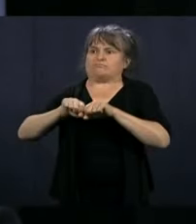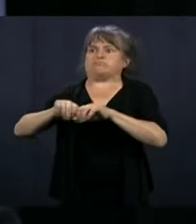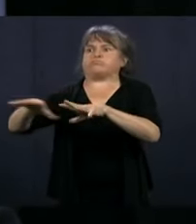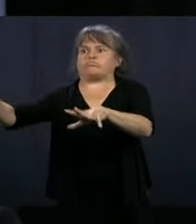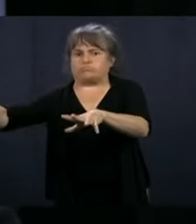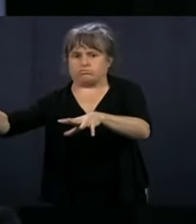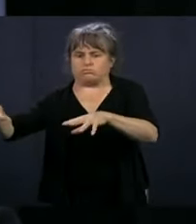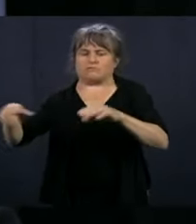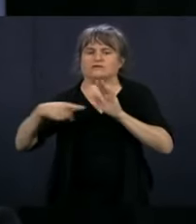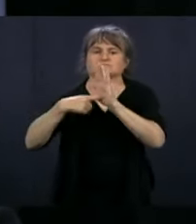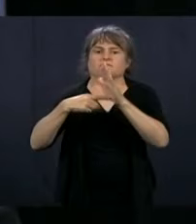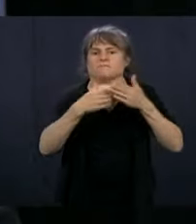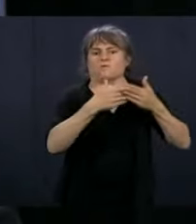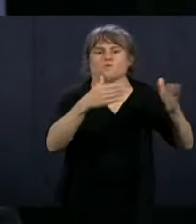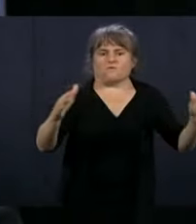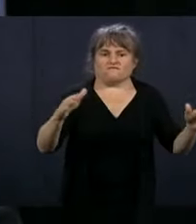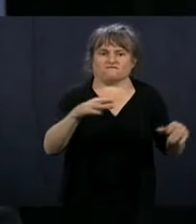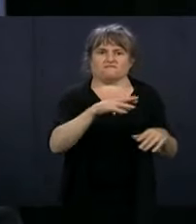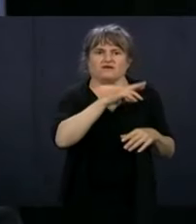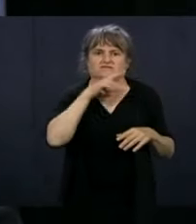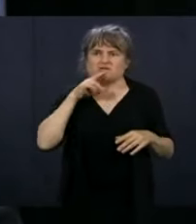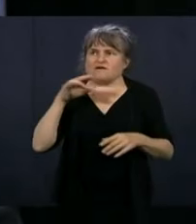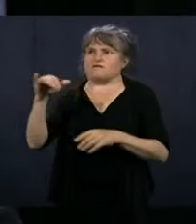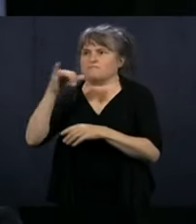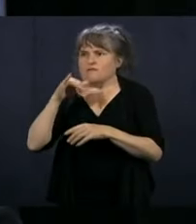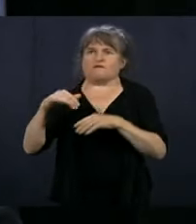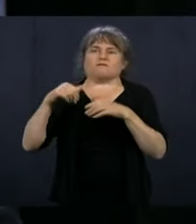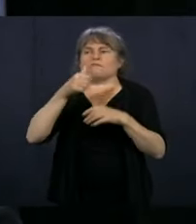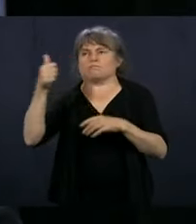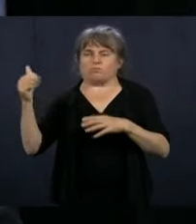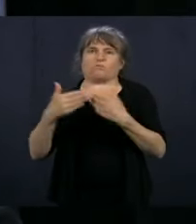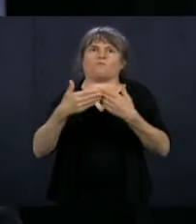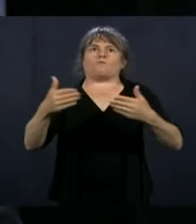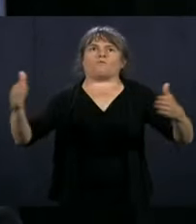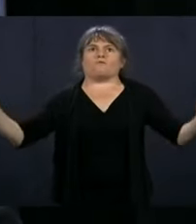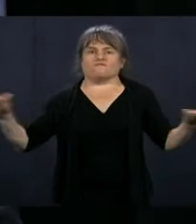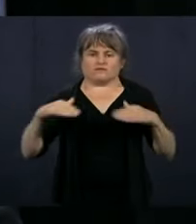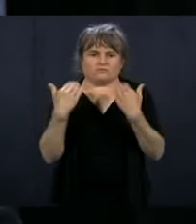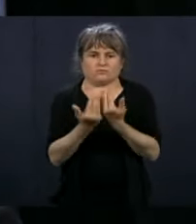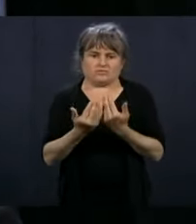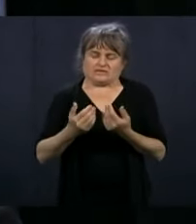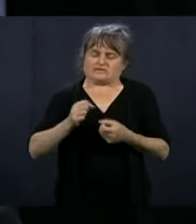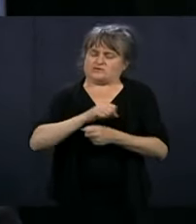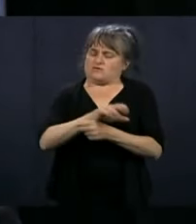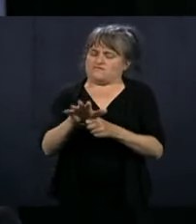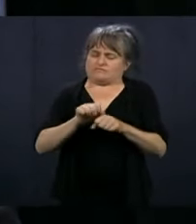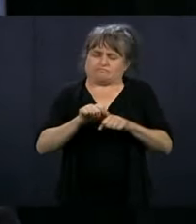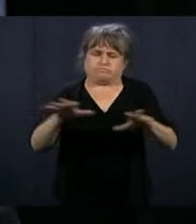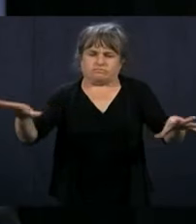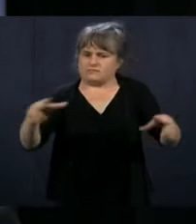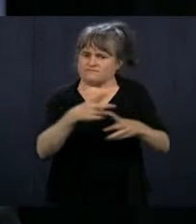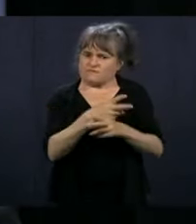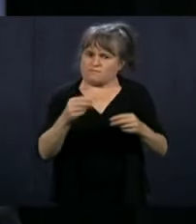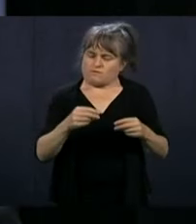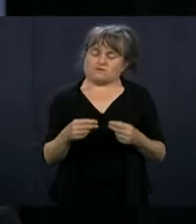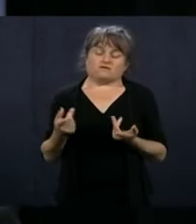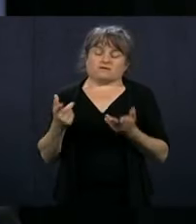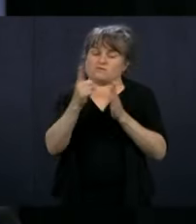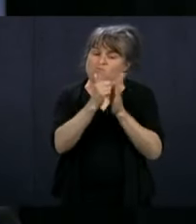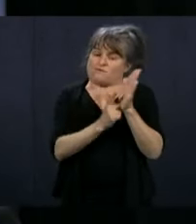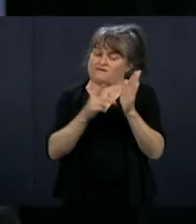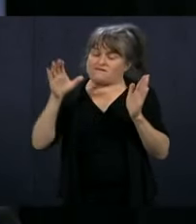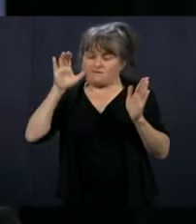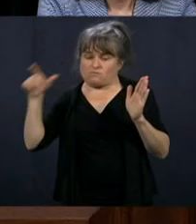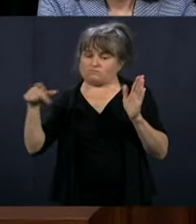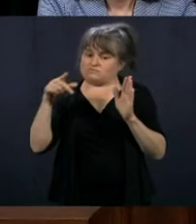of the virus because we're opening everything at the same time. So we're going to have the law respected, and what has to be closed will have to remain closed.